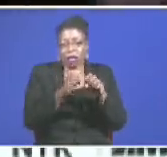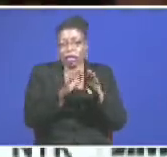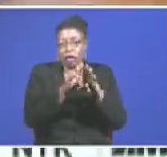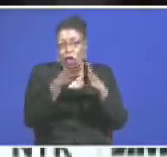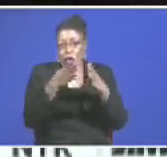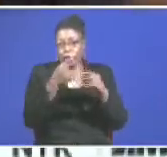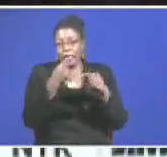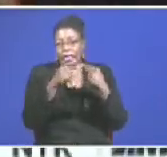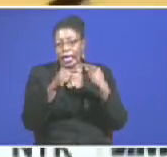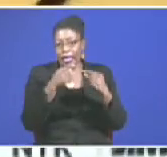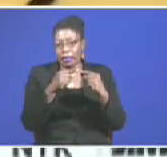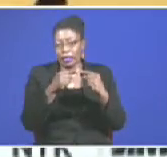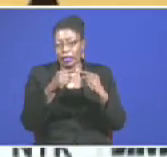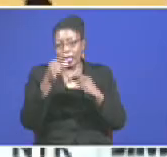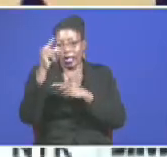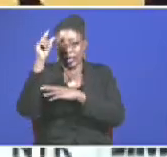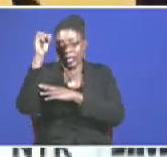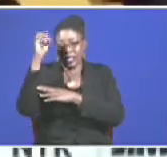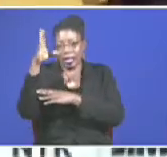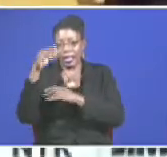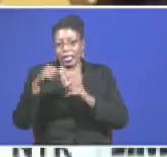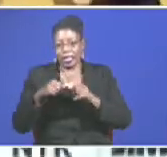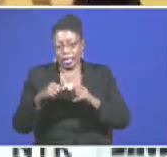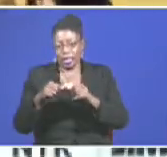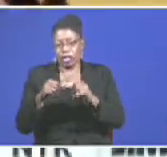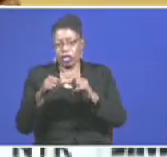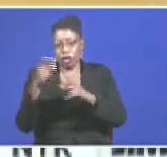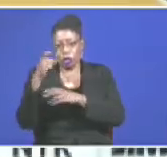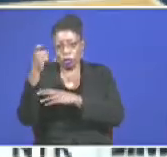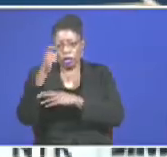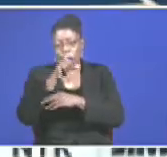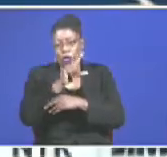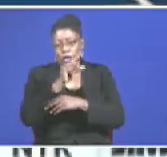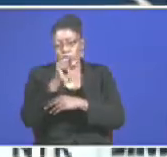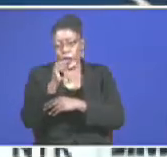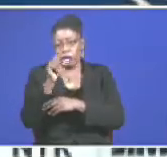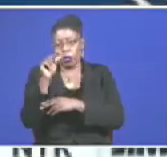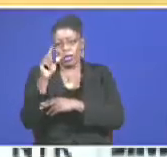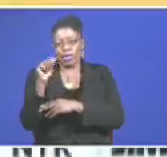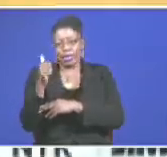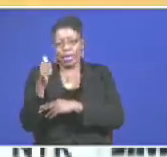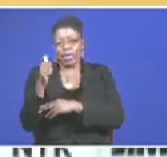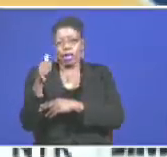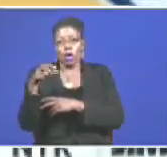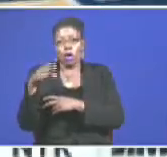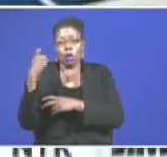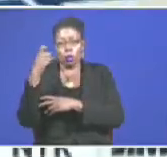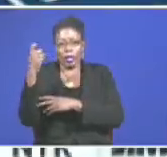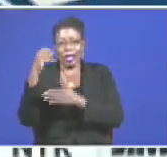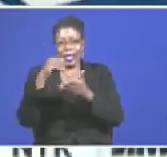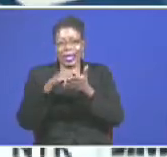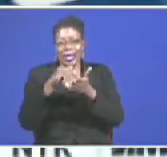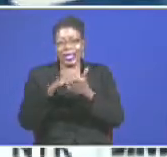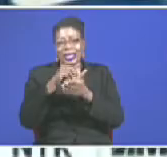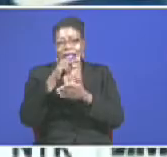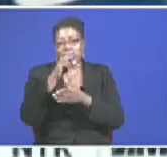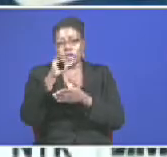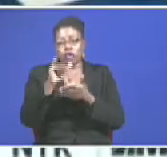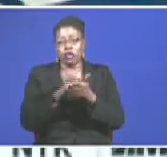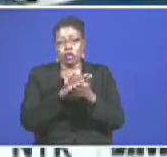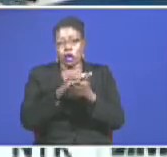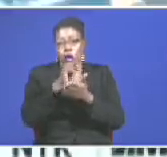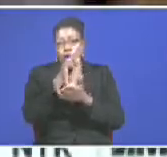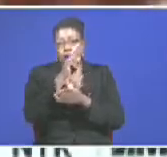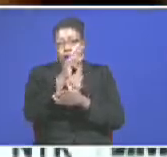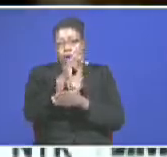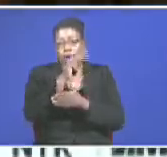opening games. The Suns continued their winning streak with a 128-110 win on the road against the New York Knicks on Monday night.